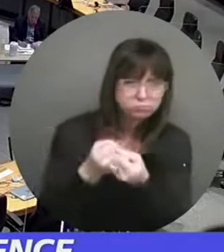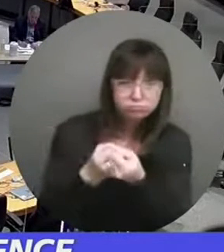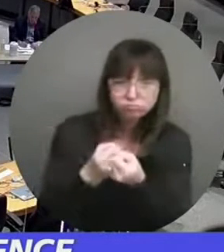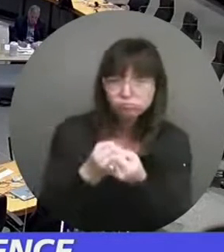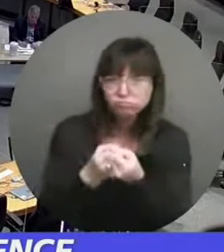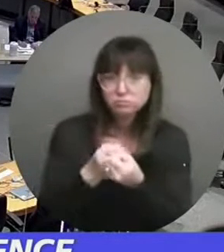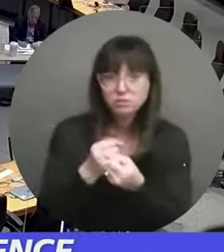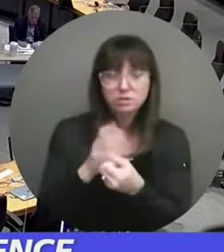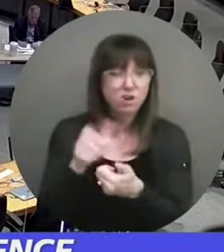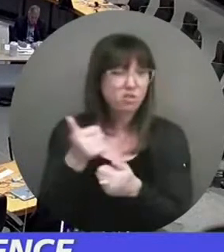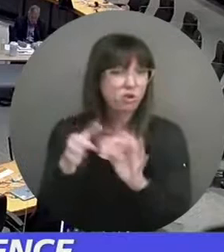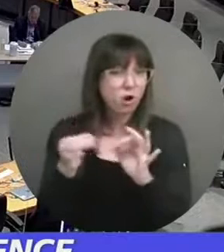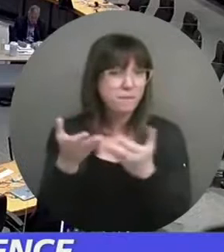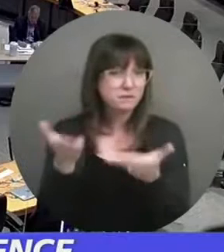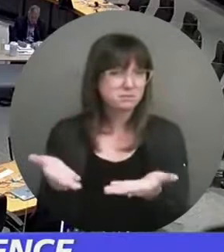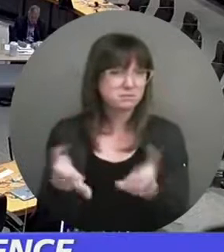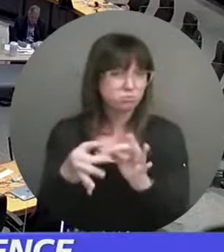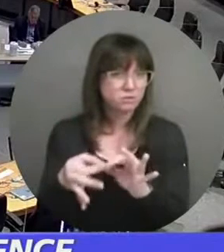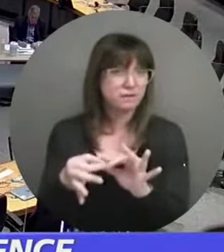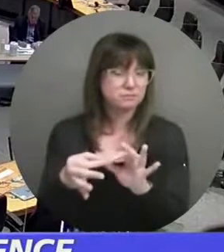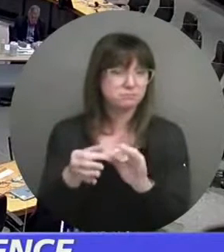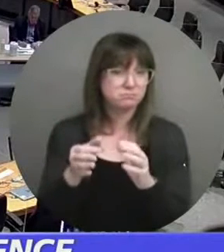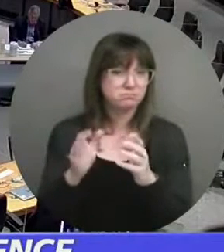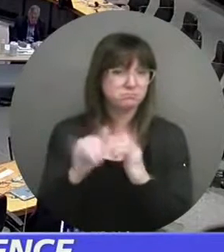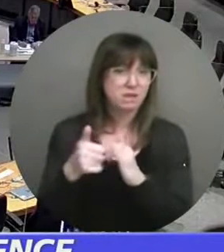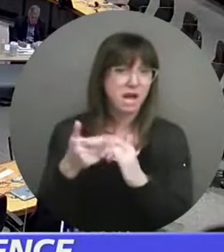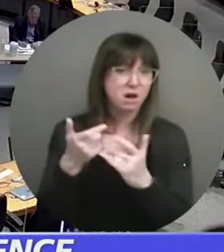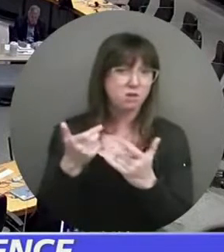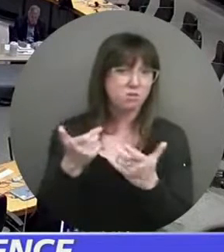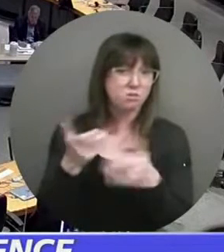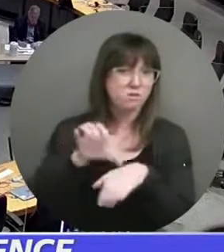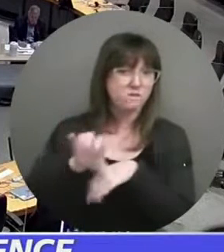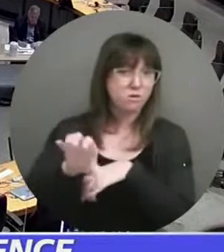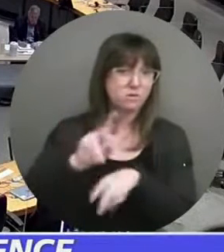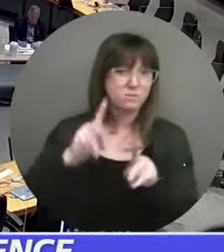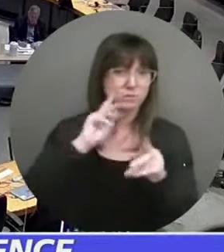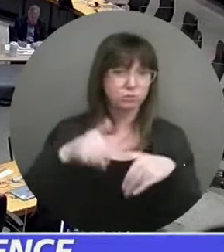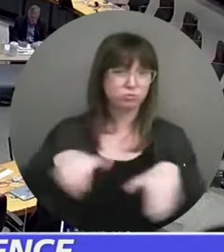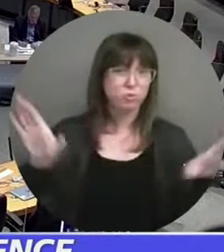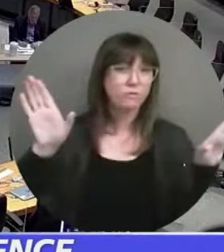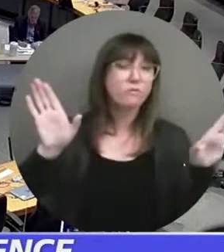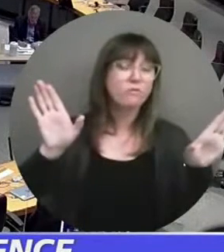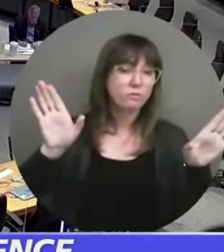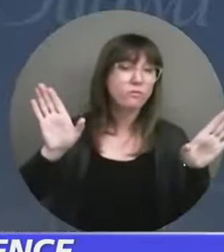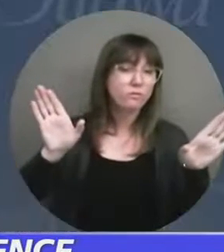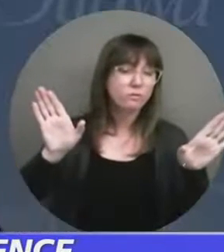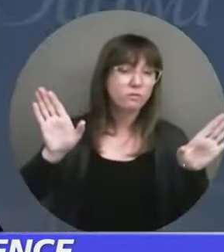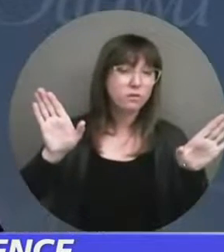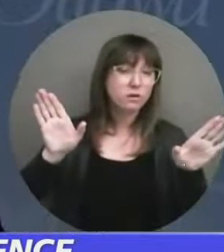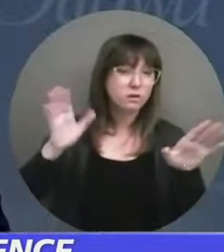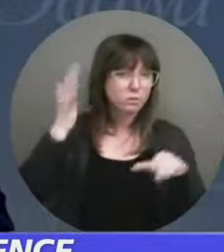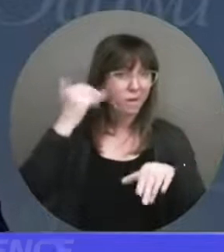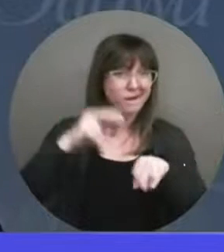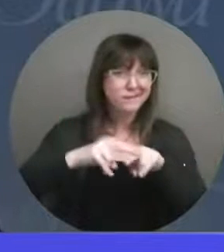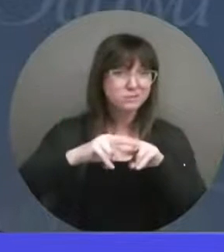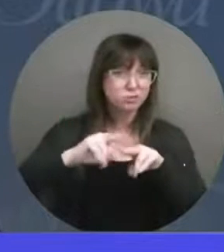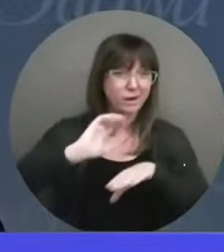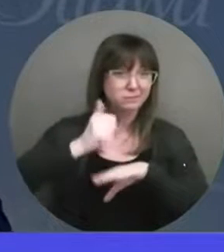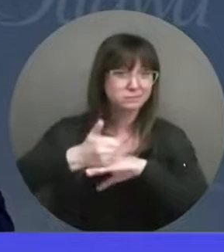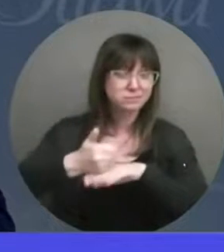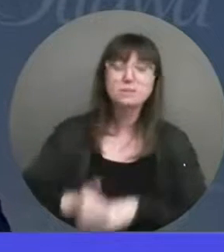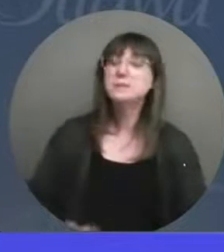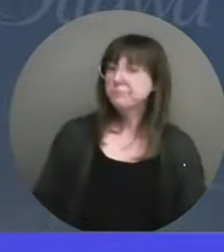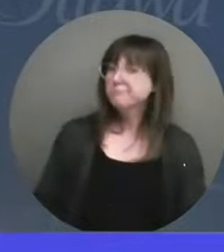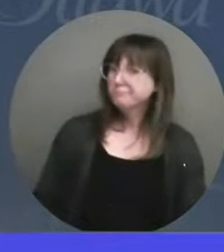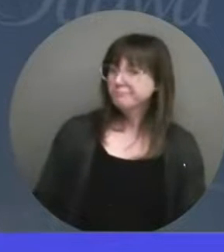comments you might have on the potential displacement of residents in the Median neighborhoods there. Yeah, I appreciate the work